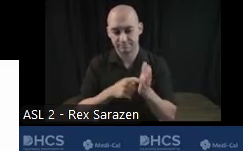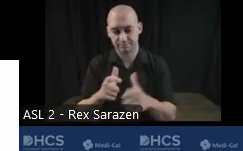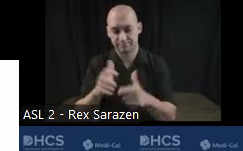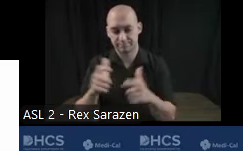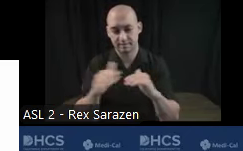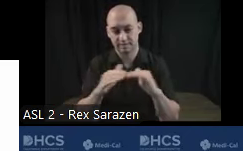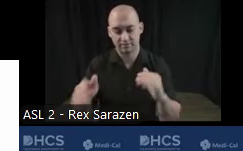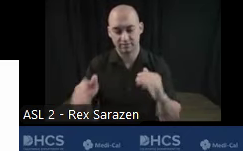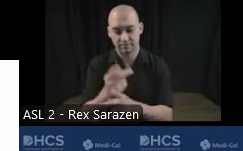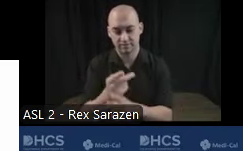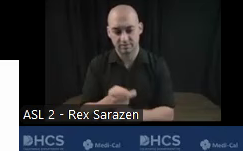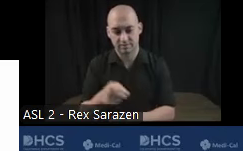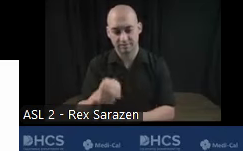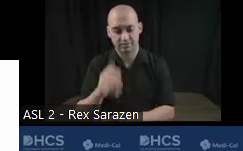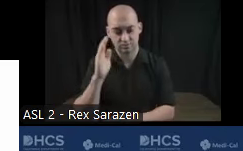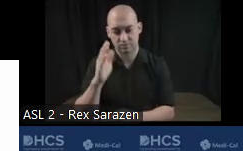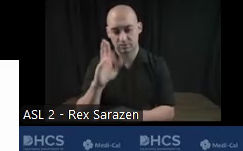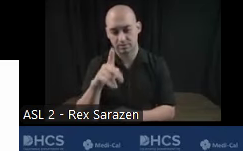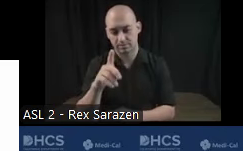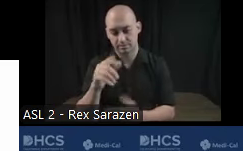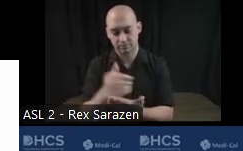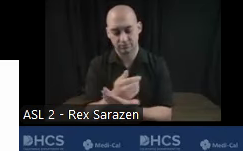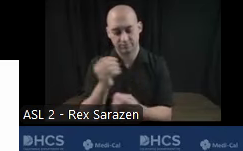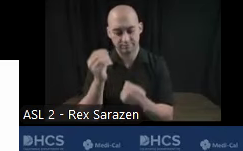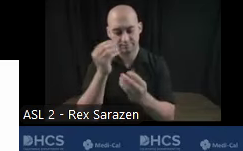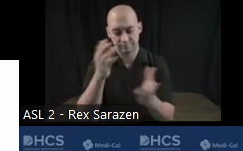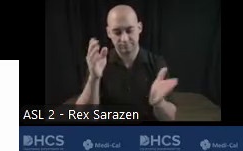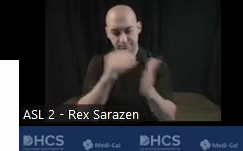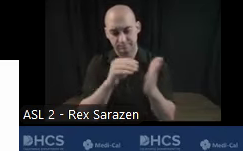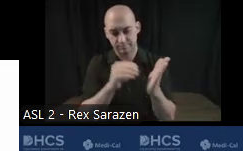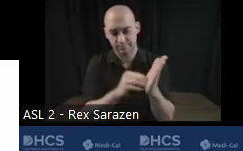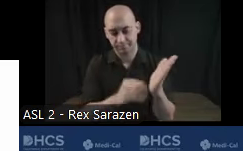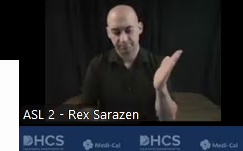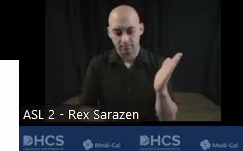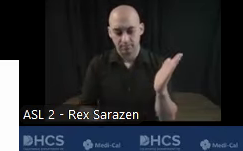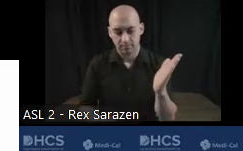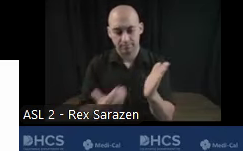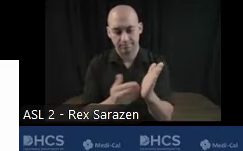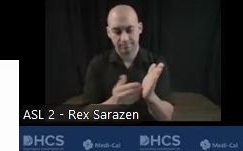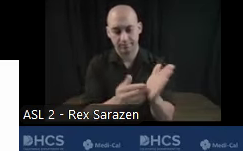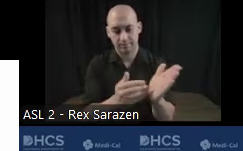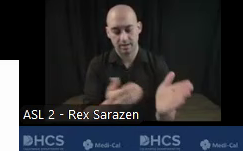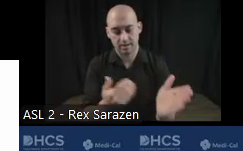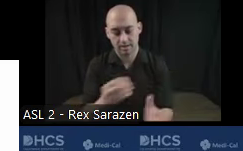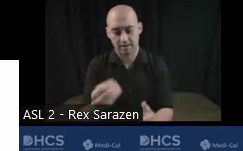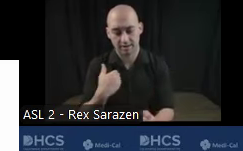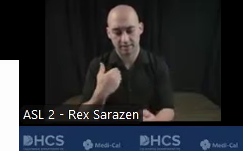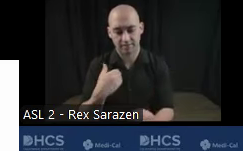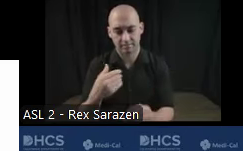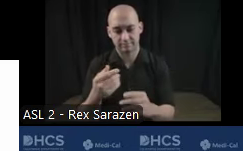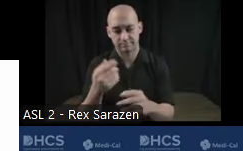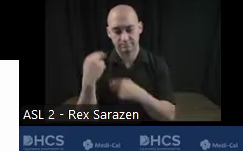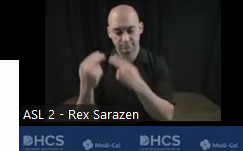are periodically updated along with the state minimum wage. Additionally, we have transitional care coordination and monthly care coordination rates